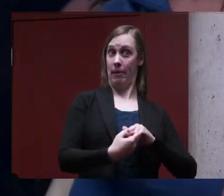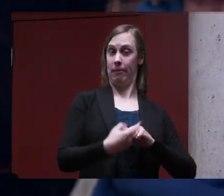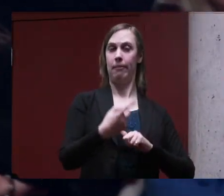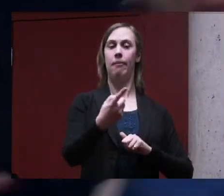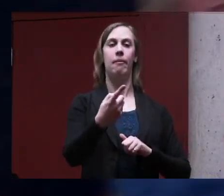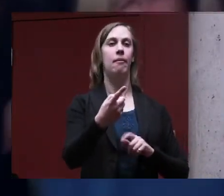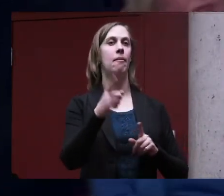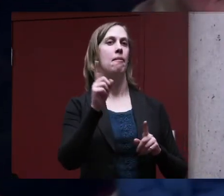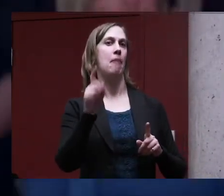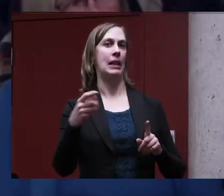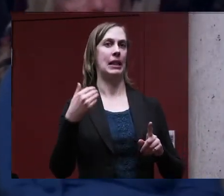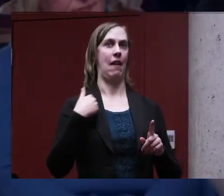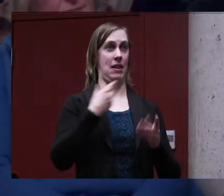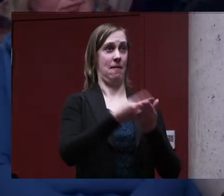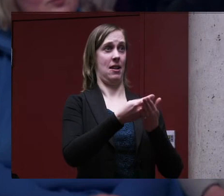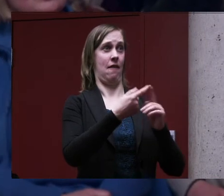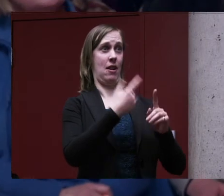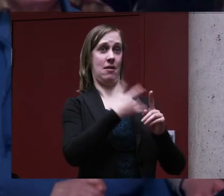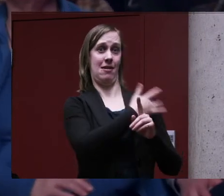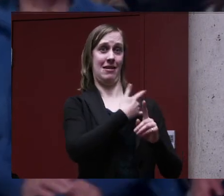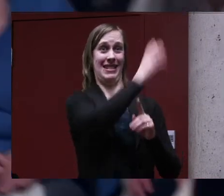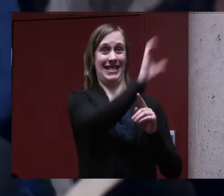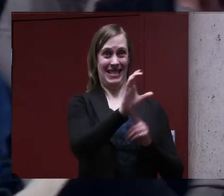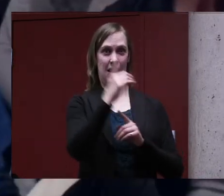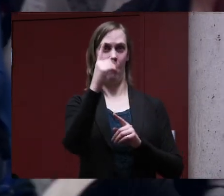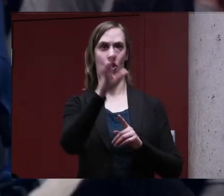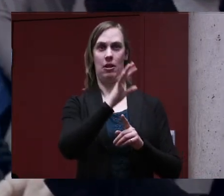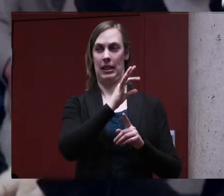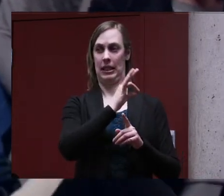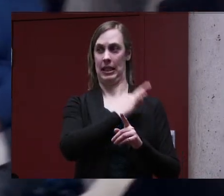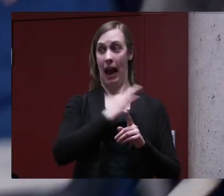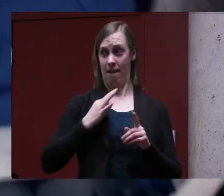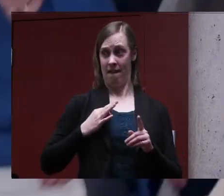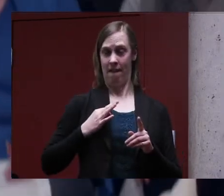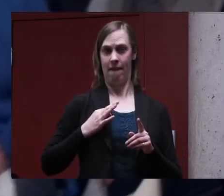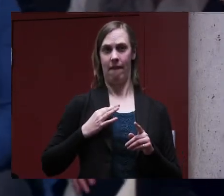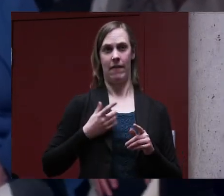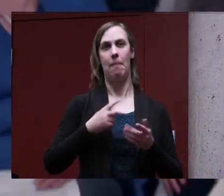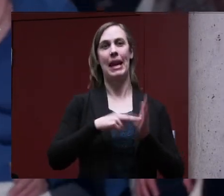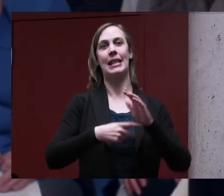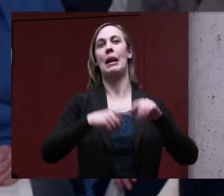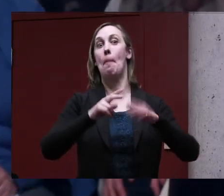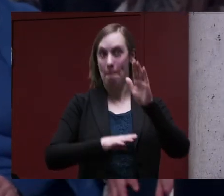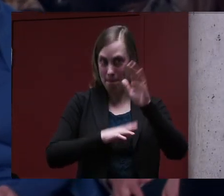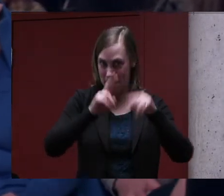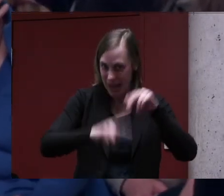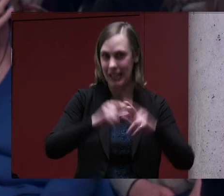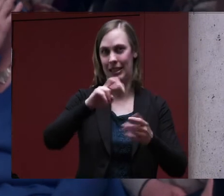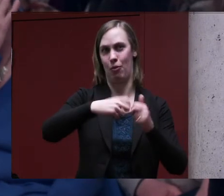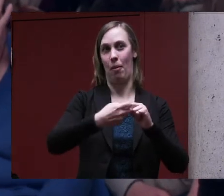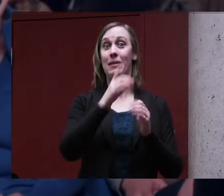the funding from the province, I can't build it. The other problem is there's